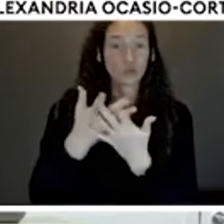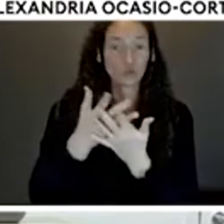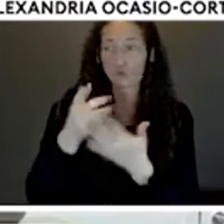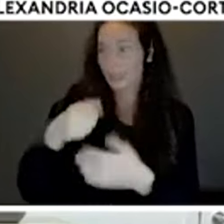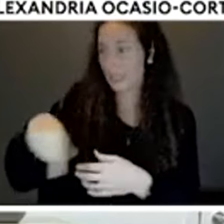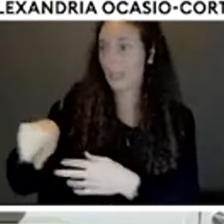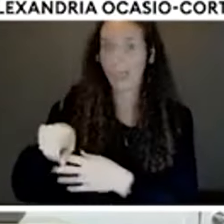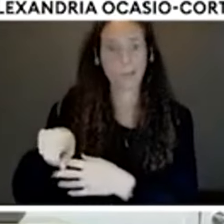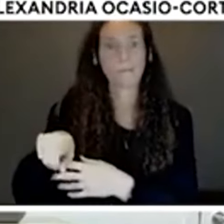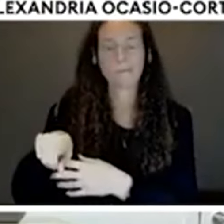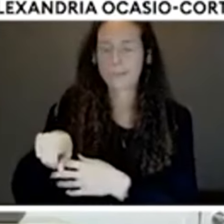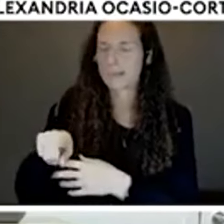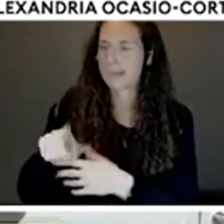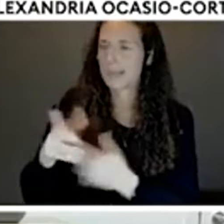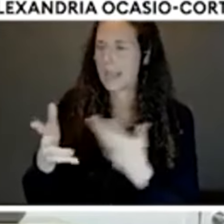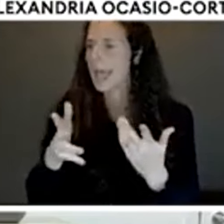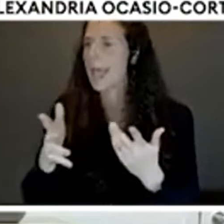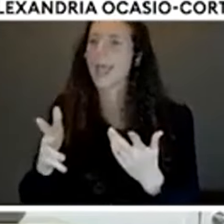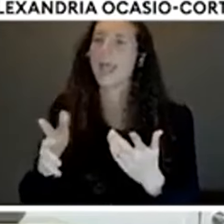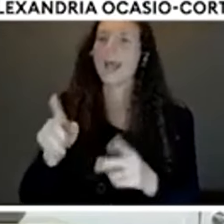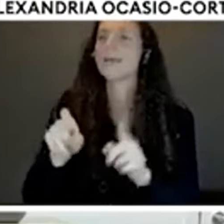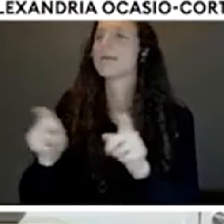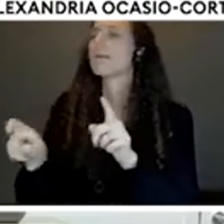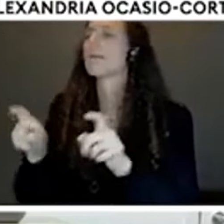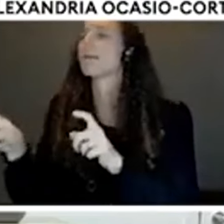prioritize who gets in first?